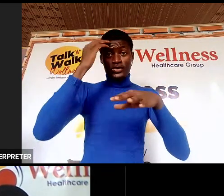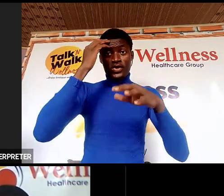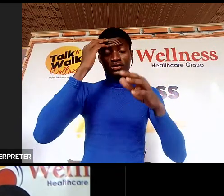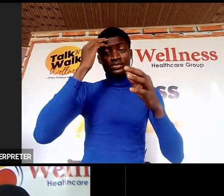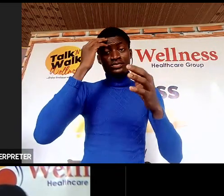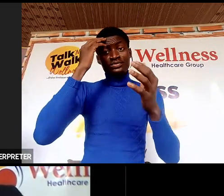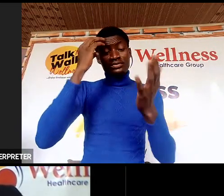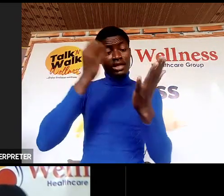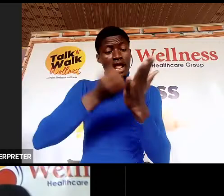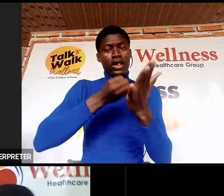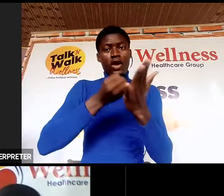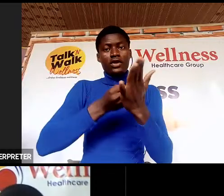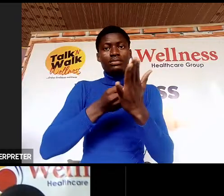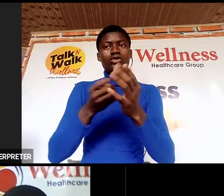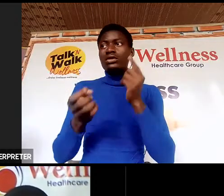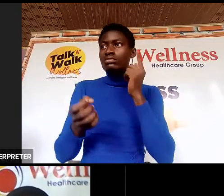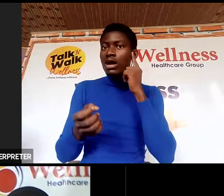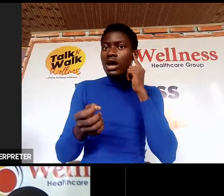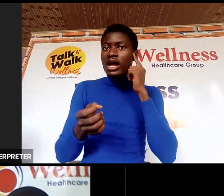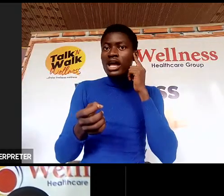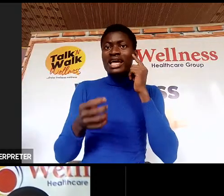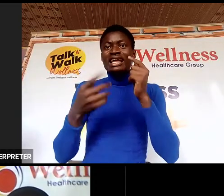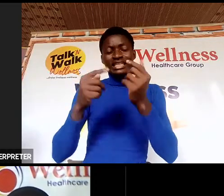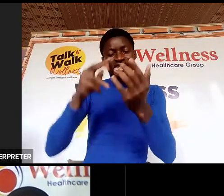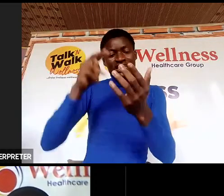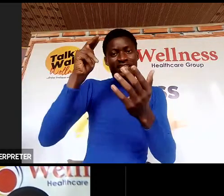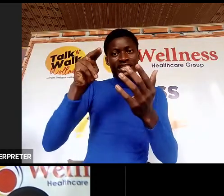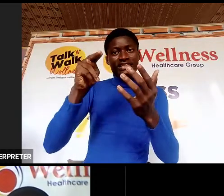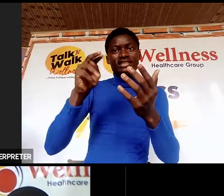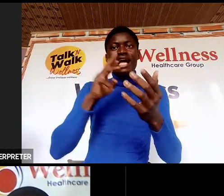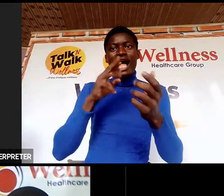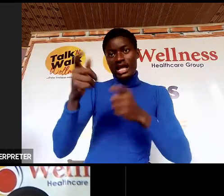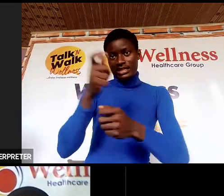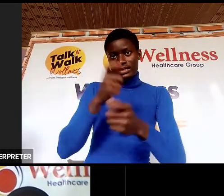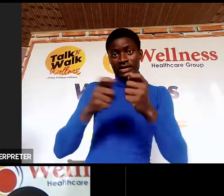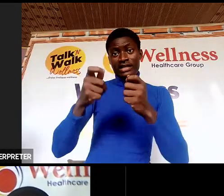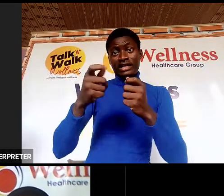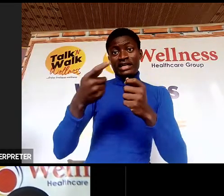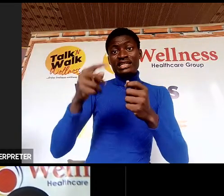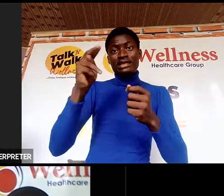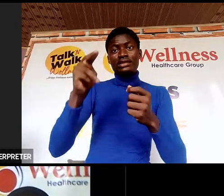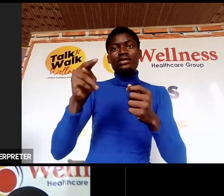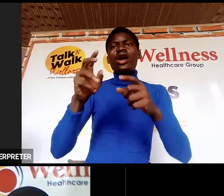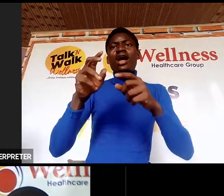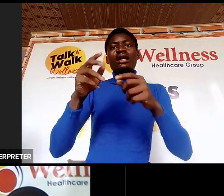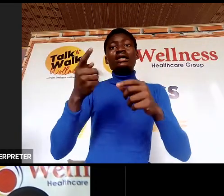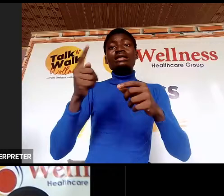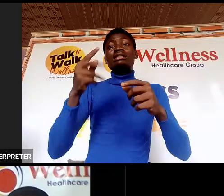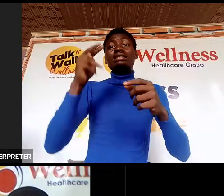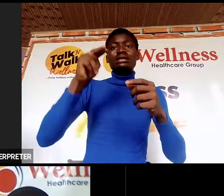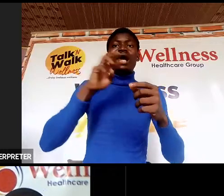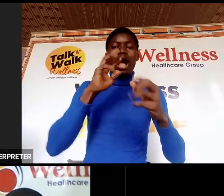but the resources are limited. So all the while we are all